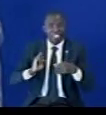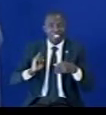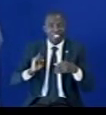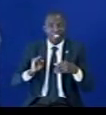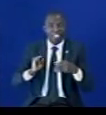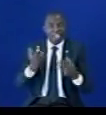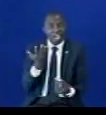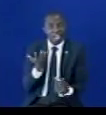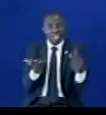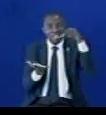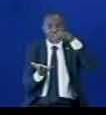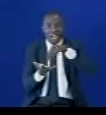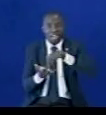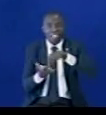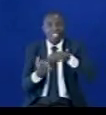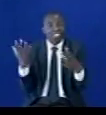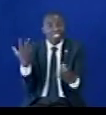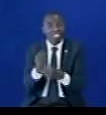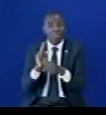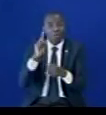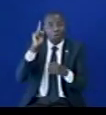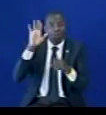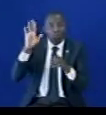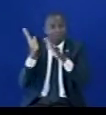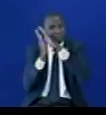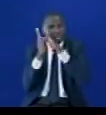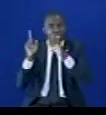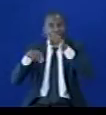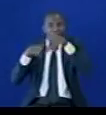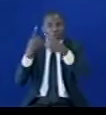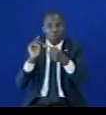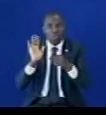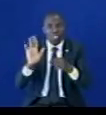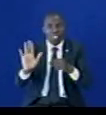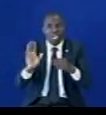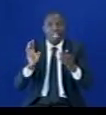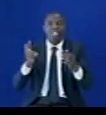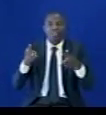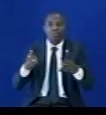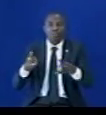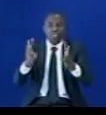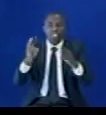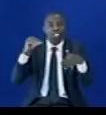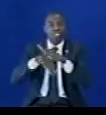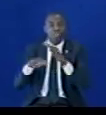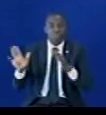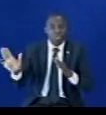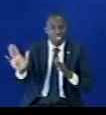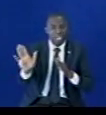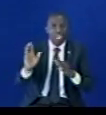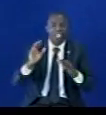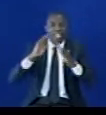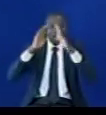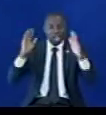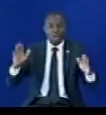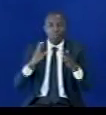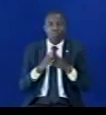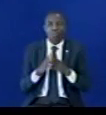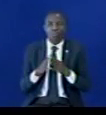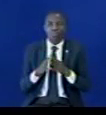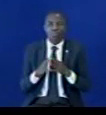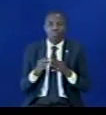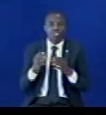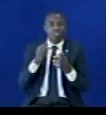Arise, take up thy bed, and go thy way into thine house. Look at